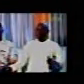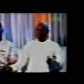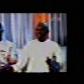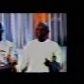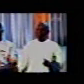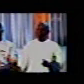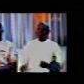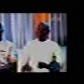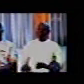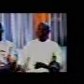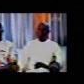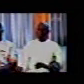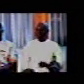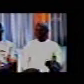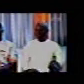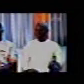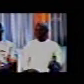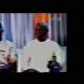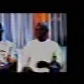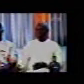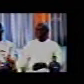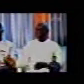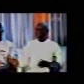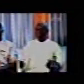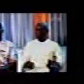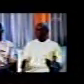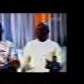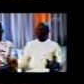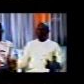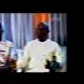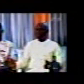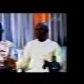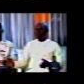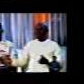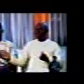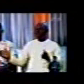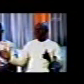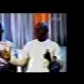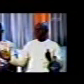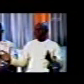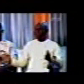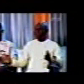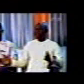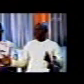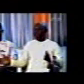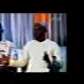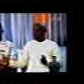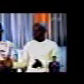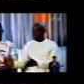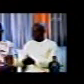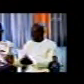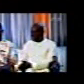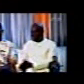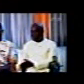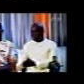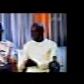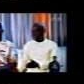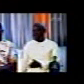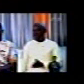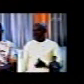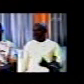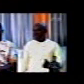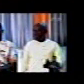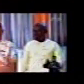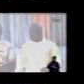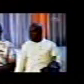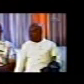father, that Esau, his brother, came in from his hunting. The Lord bless the reading